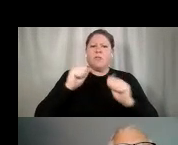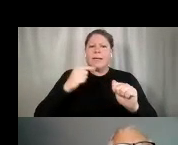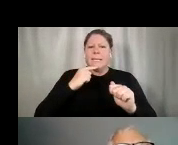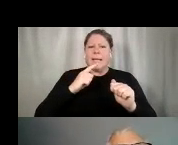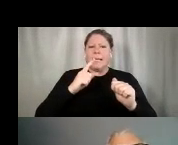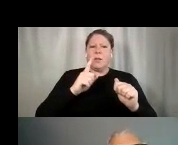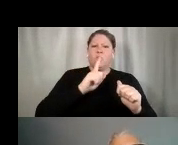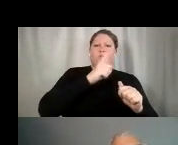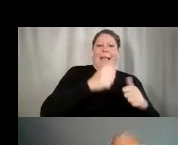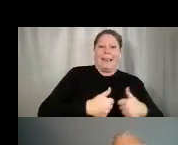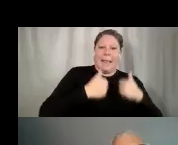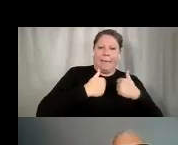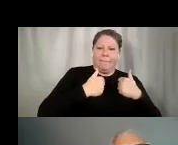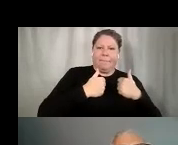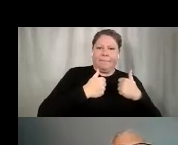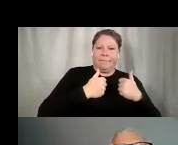synchronous work, where we see